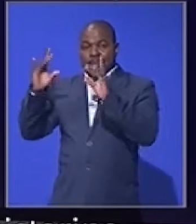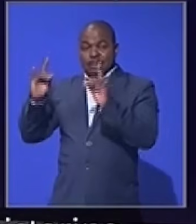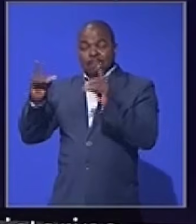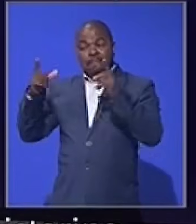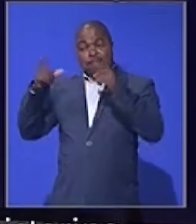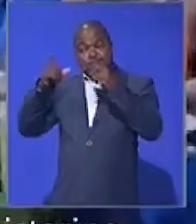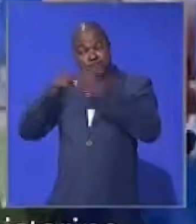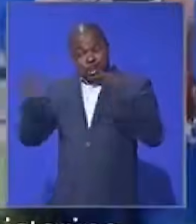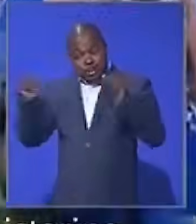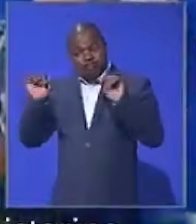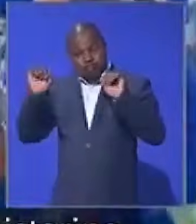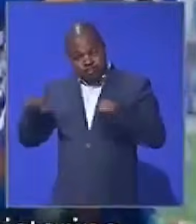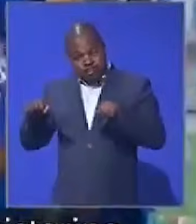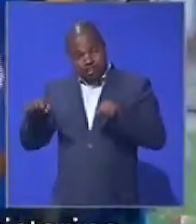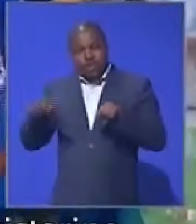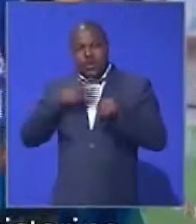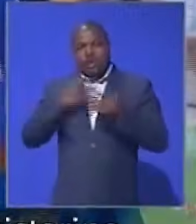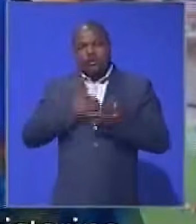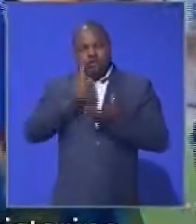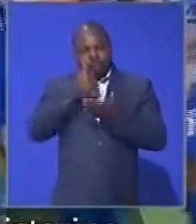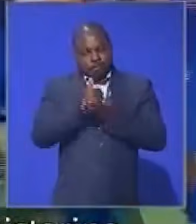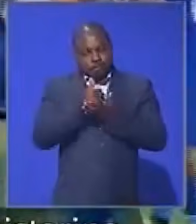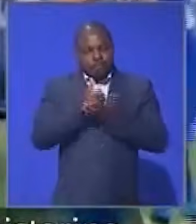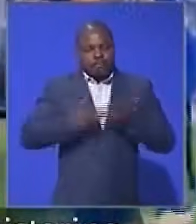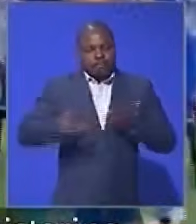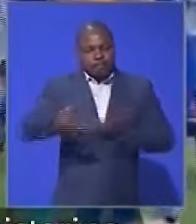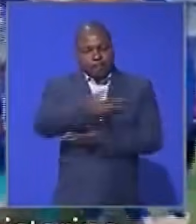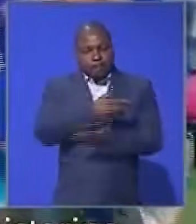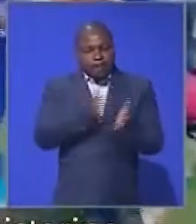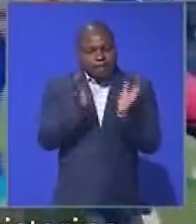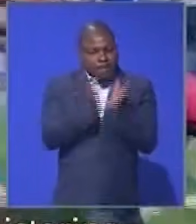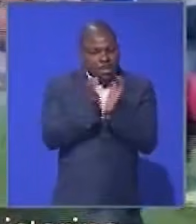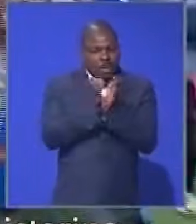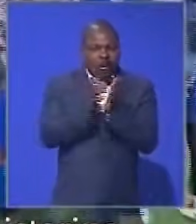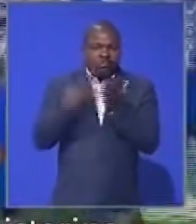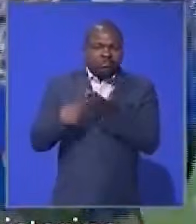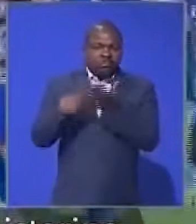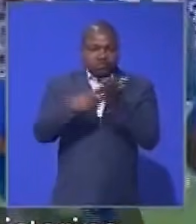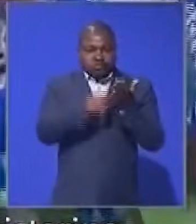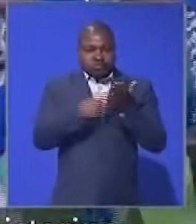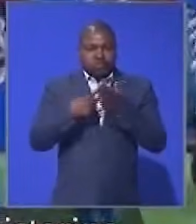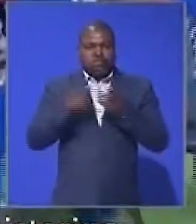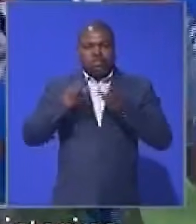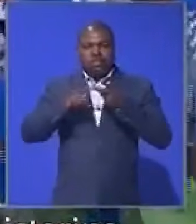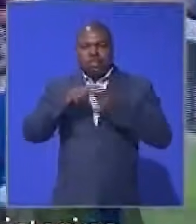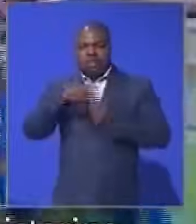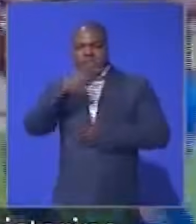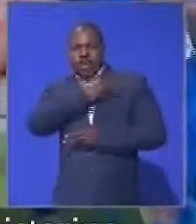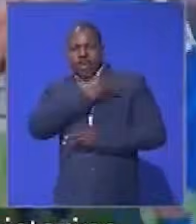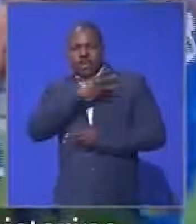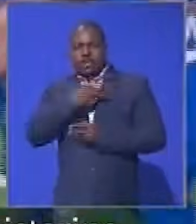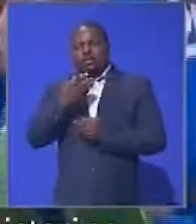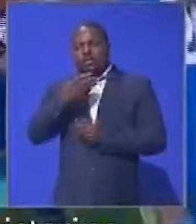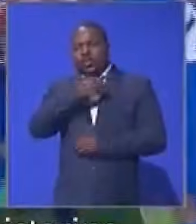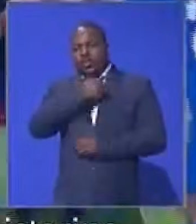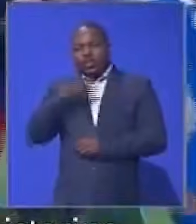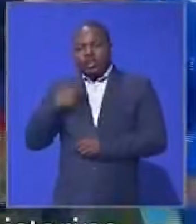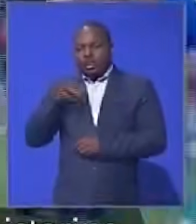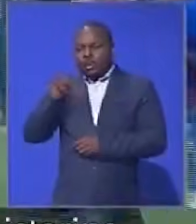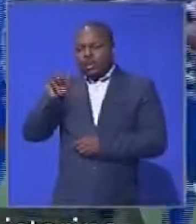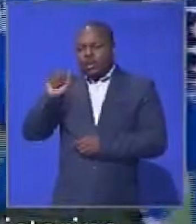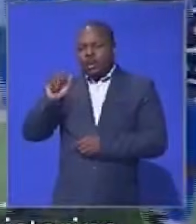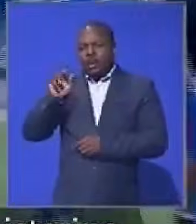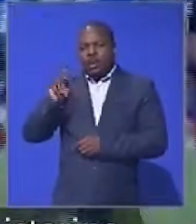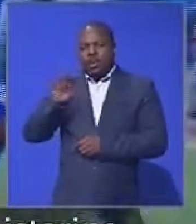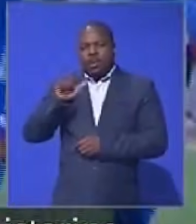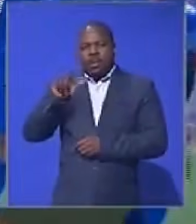bofelo ko gona mo re tlo go dula ra nna fase ka fase ga ba etsa pele ba rena Dr. Makhubela Soli ba